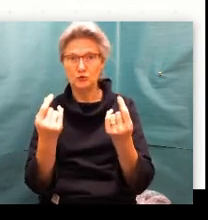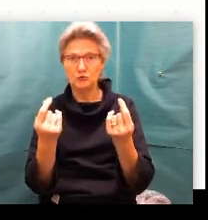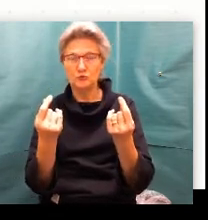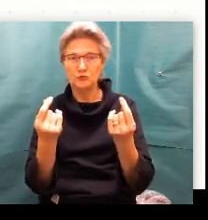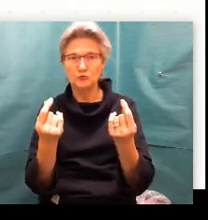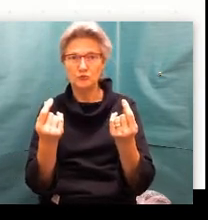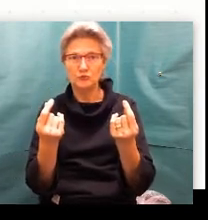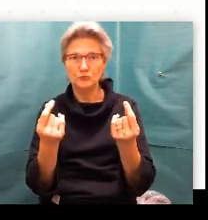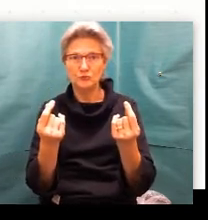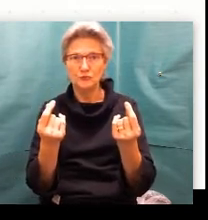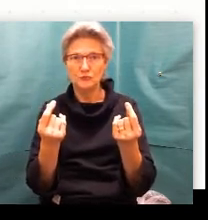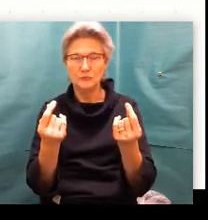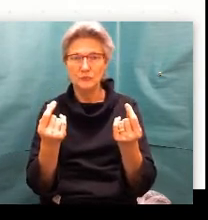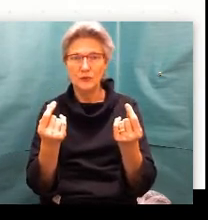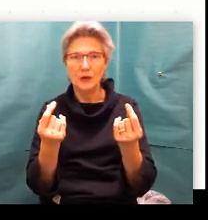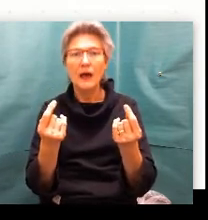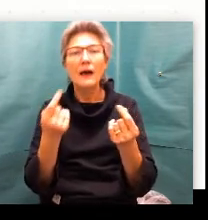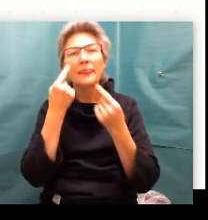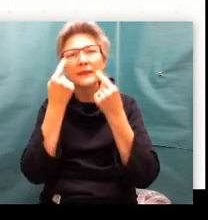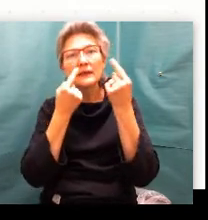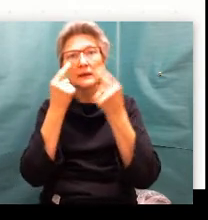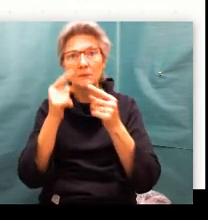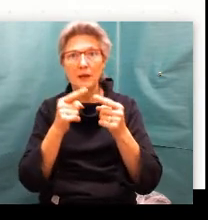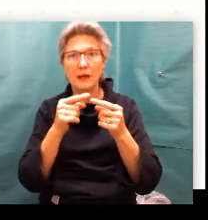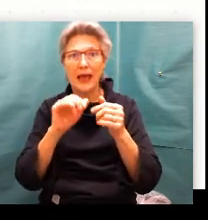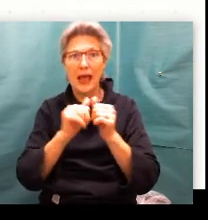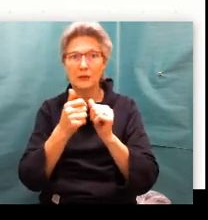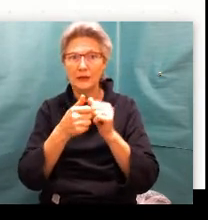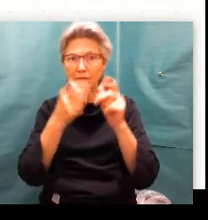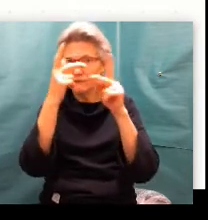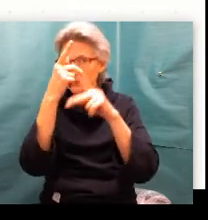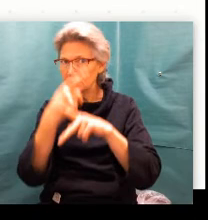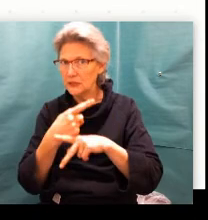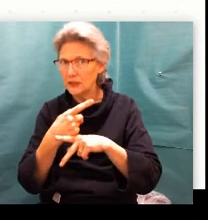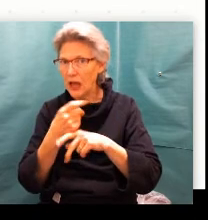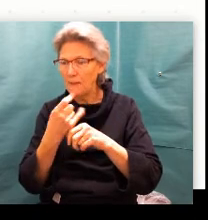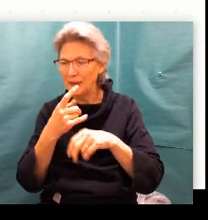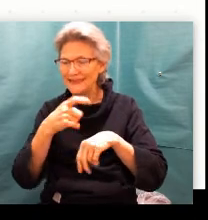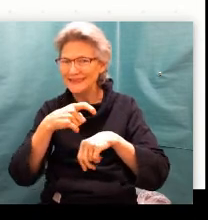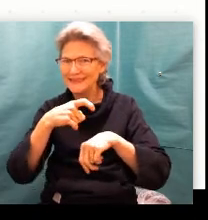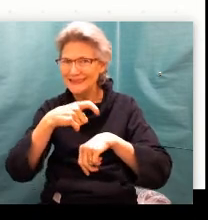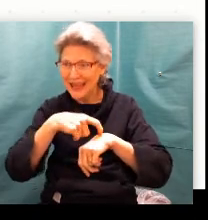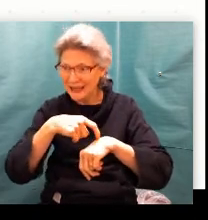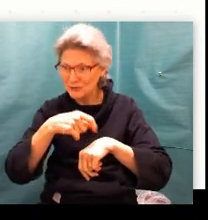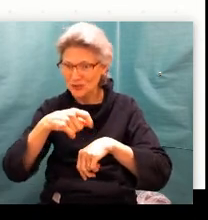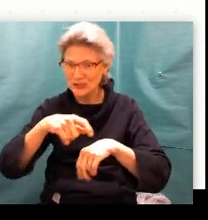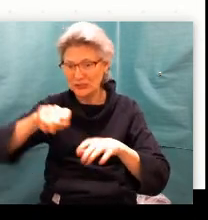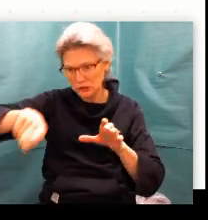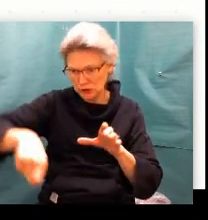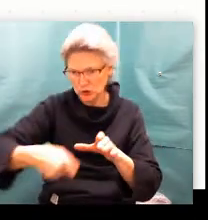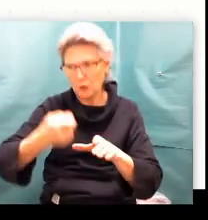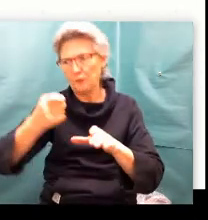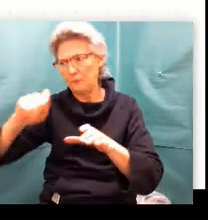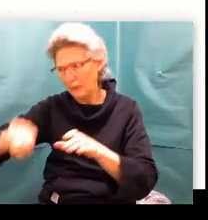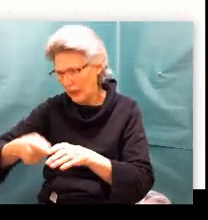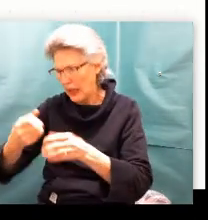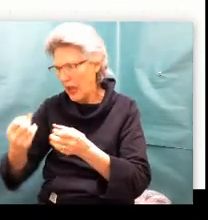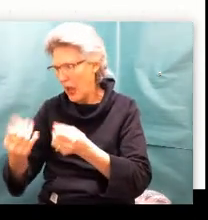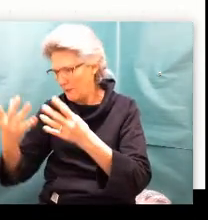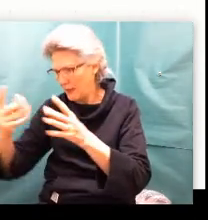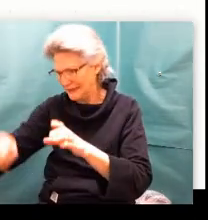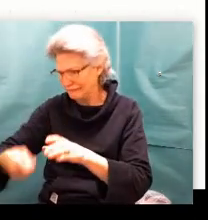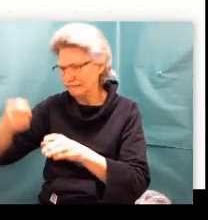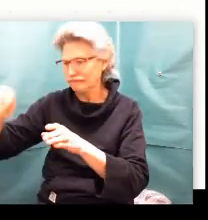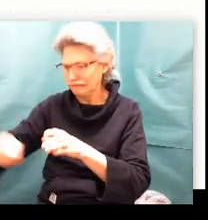do is I'm thinking about how can I figure this out? How many times she has to scoop? I'm going to look at pan 1 to start,